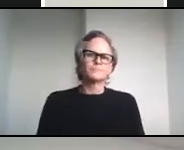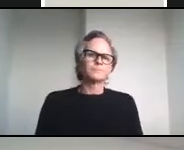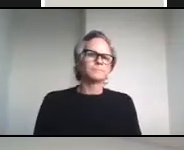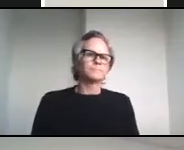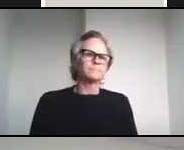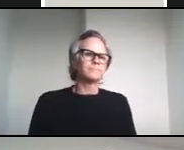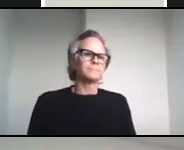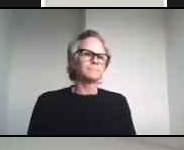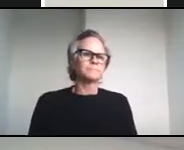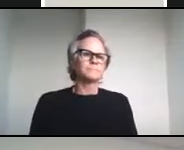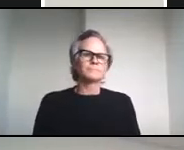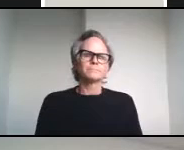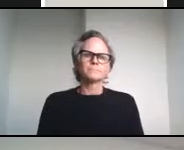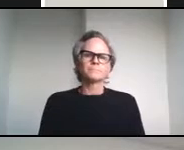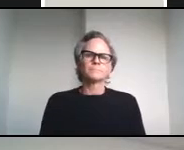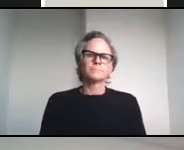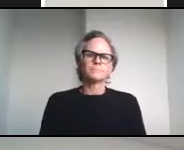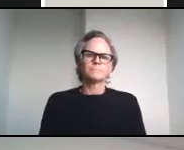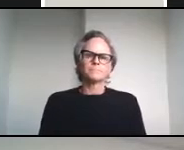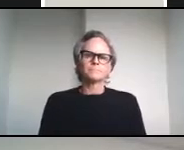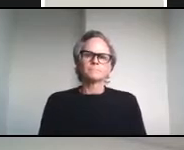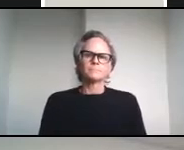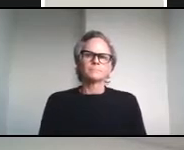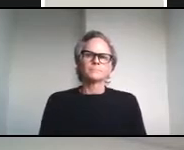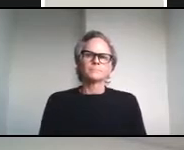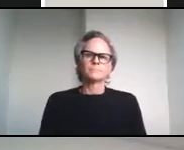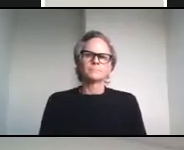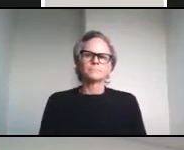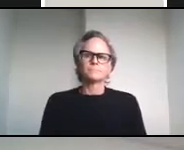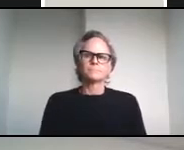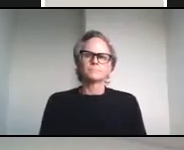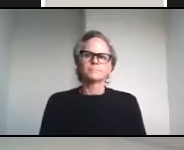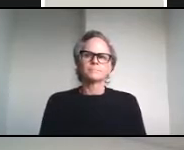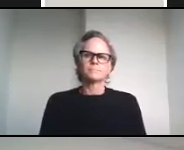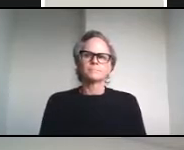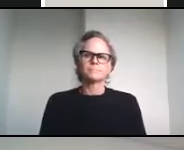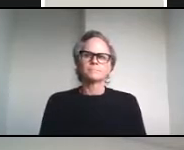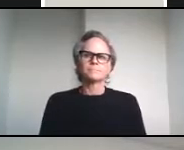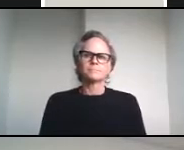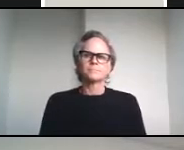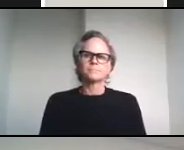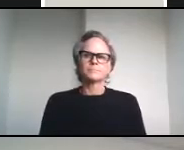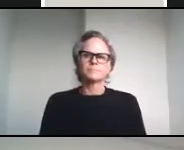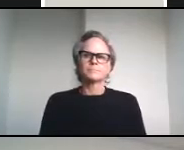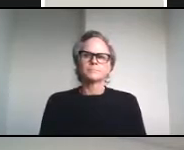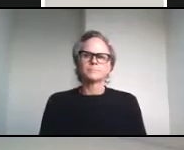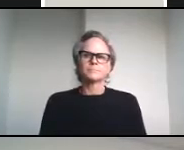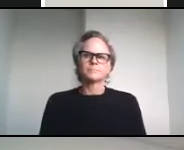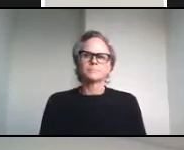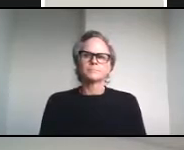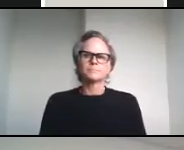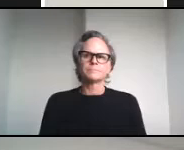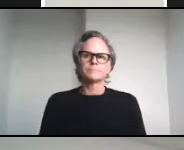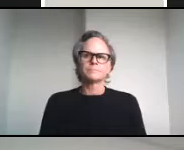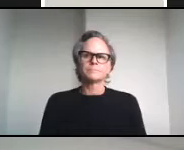9th, 2021, the City Council awarded a professional services agreement to Johnson Favreau, LLP, for architectural and